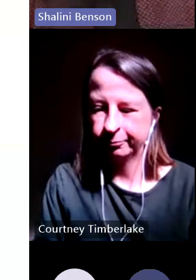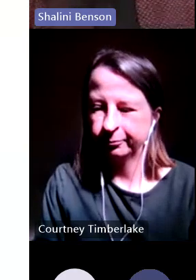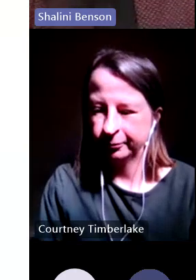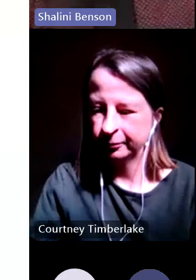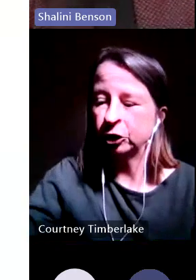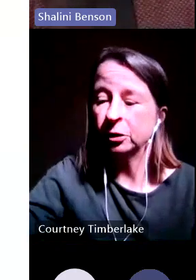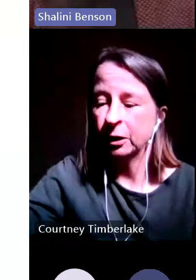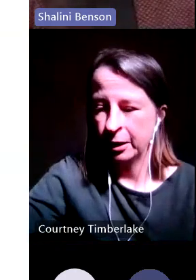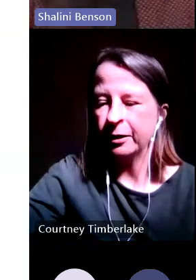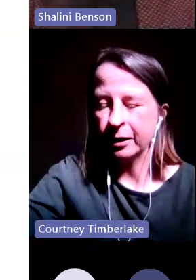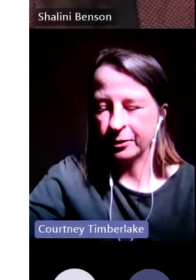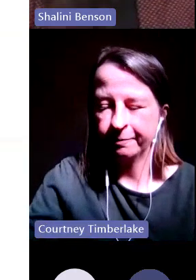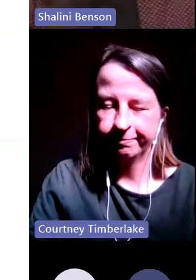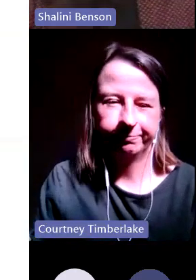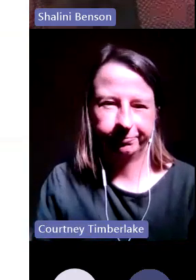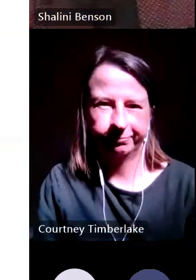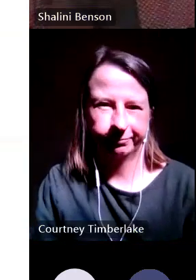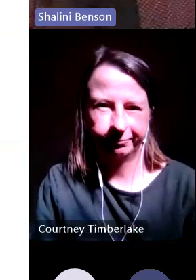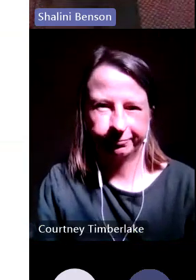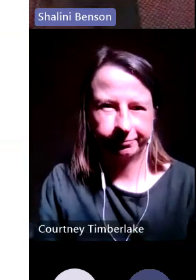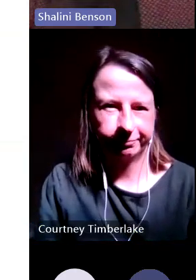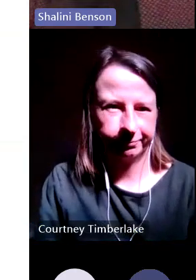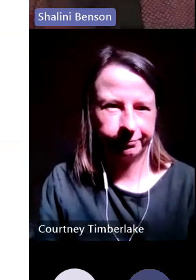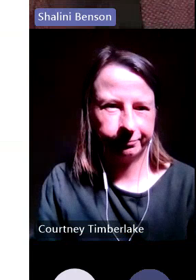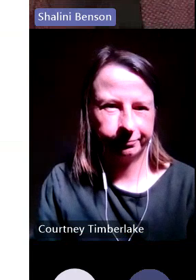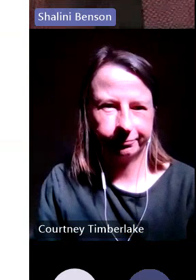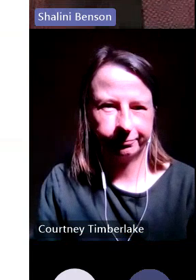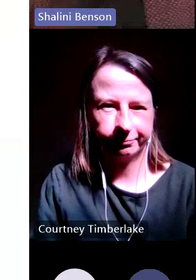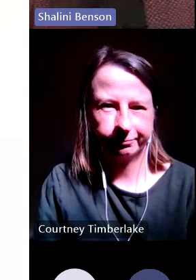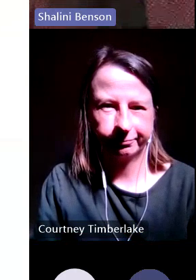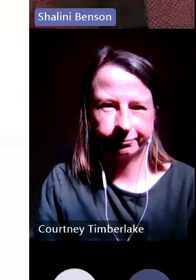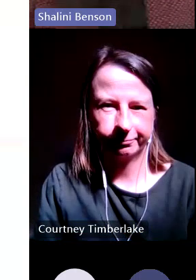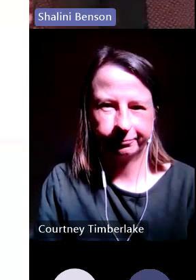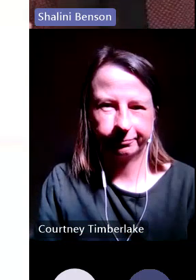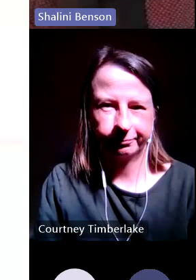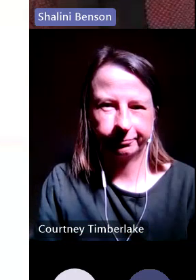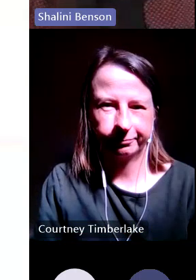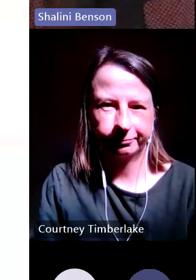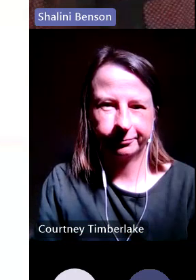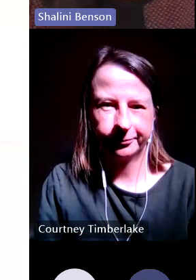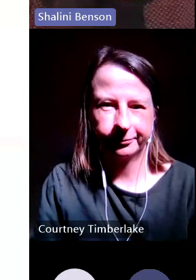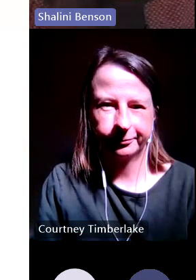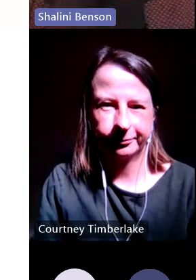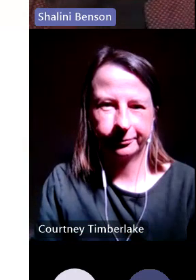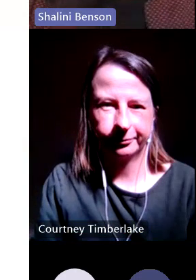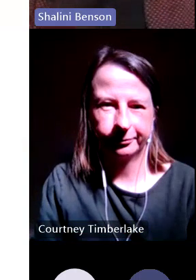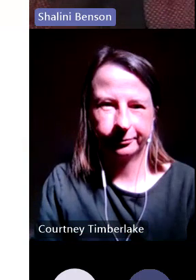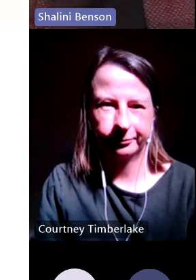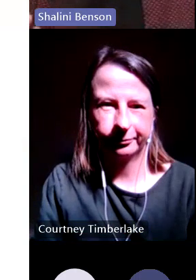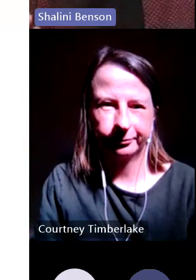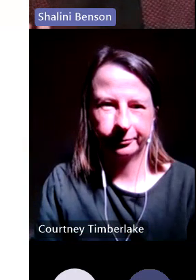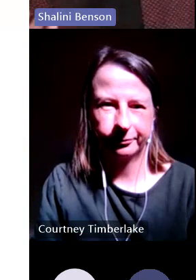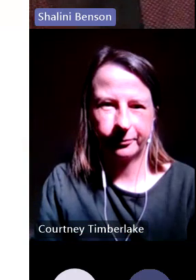wrong are super high. Yes. So in addition to telling us how to do 132s or apportionments, A11